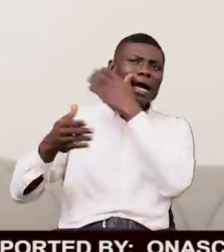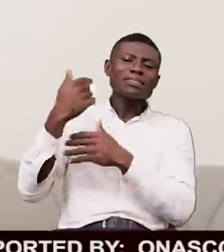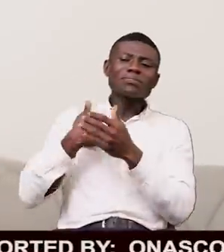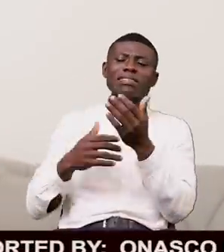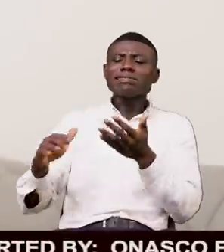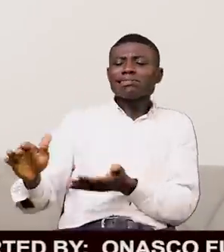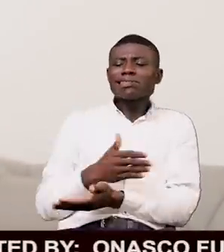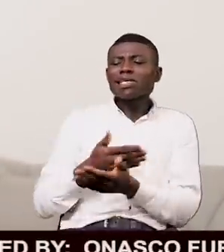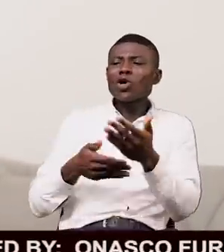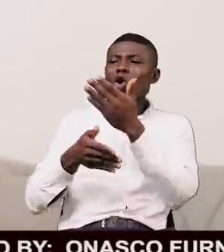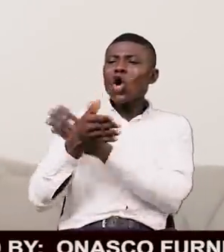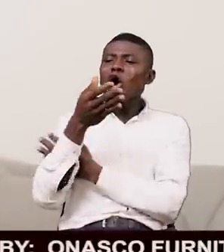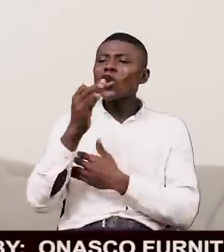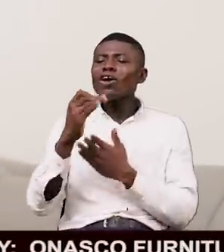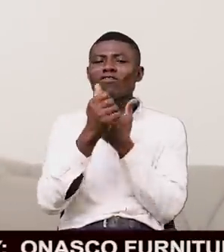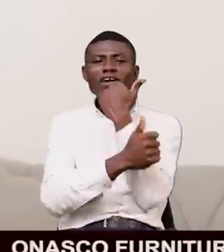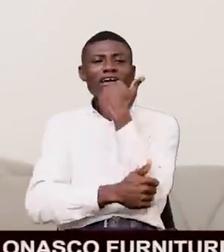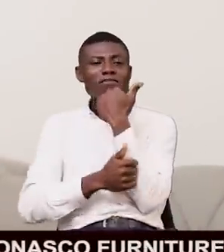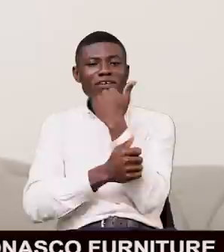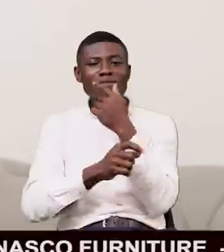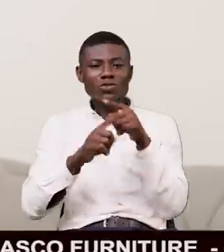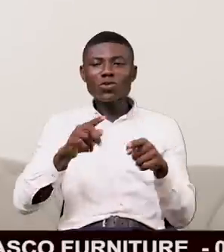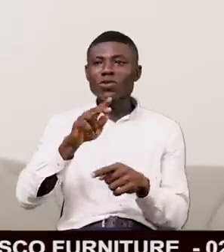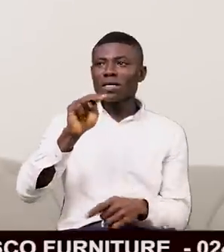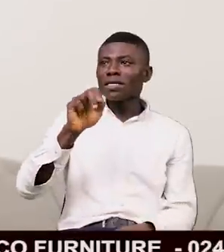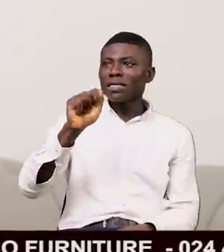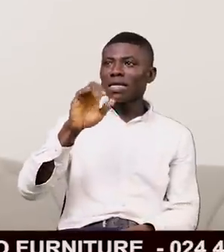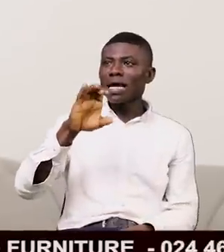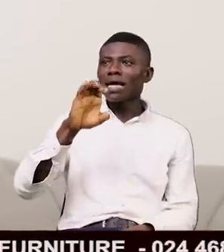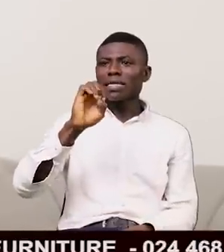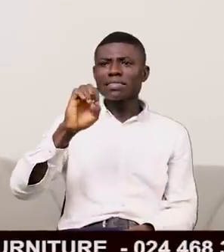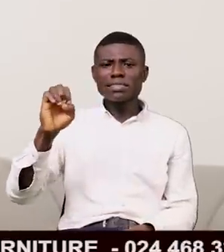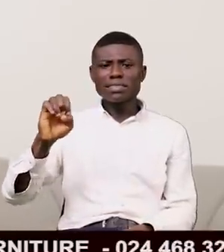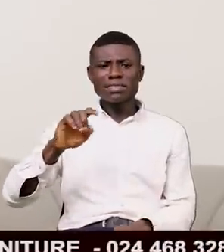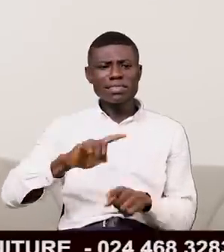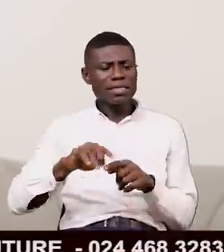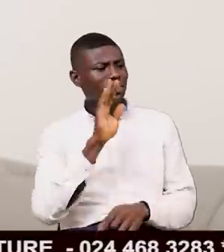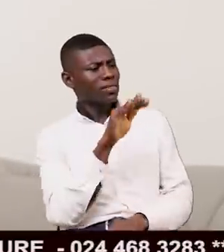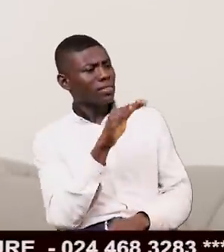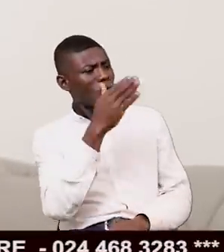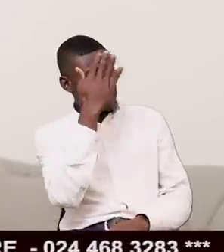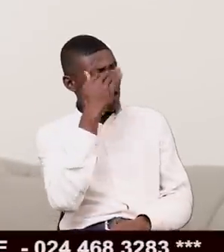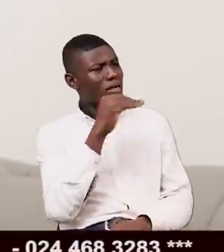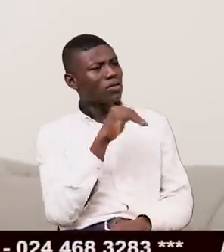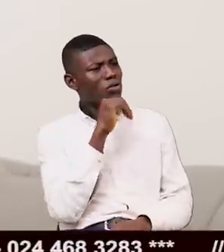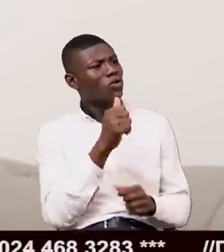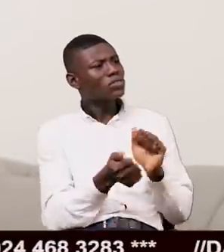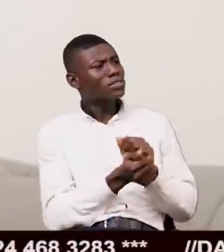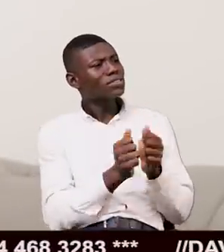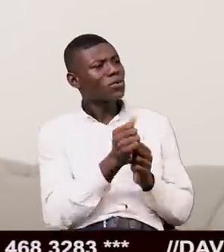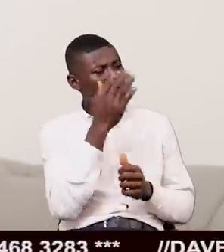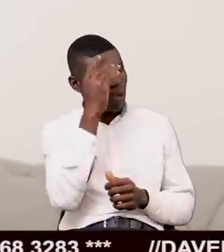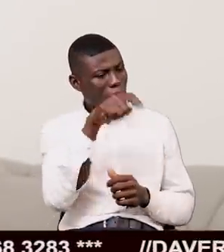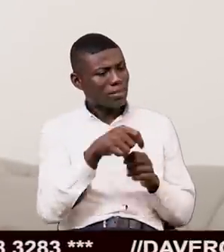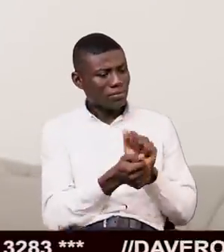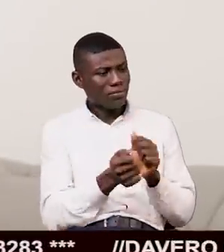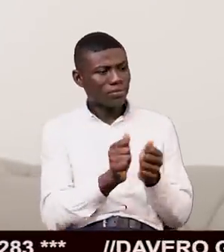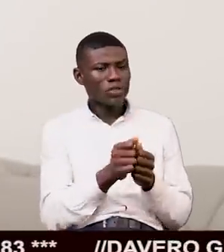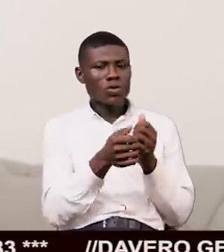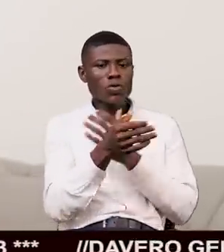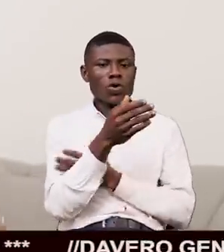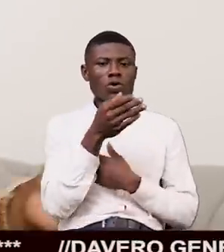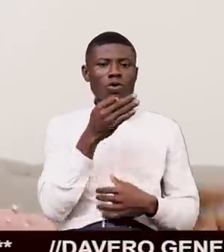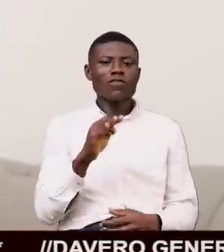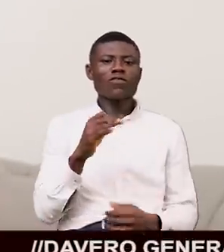Dean. Nti and I see, and I cast a pissy. Now, why God of Abraham? Because